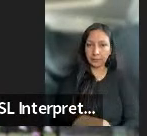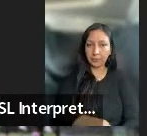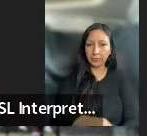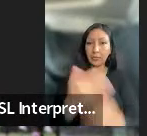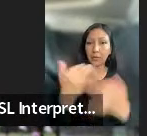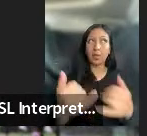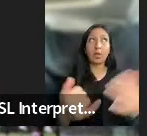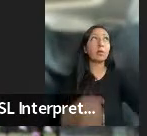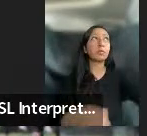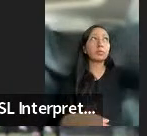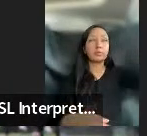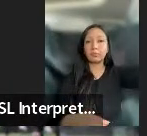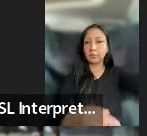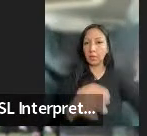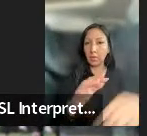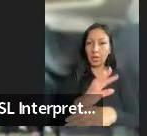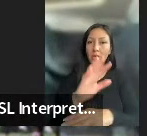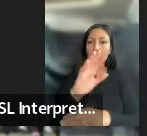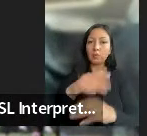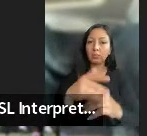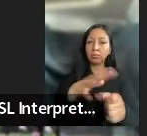Currently, zoning